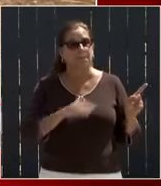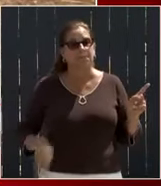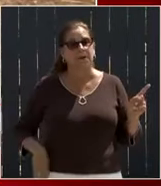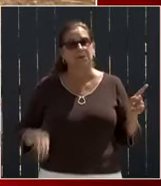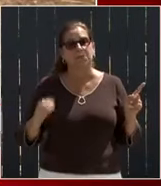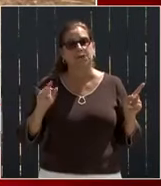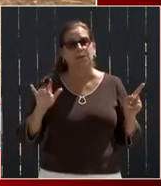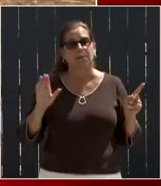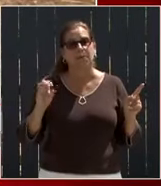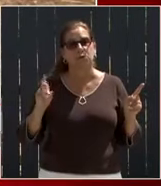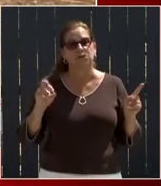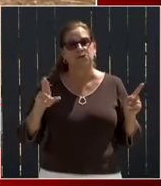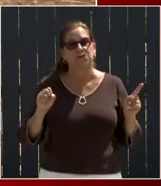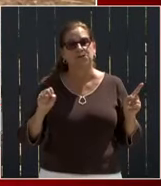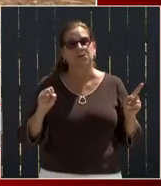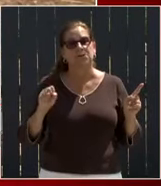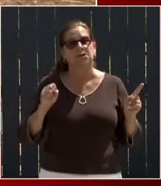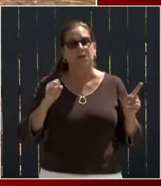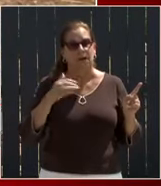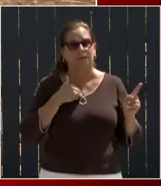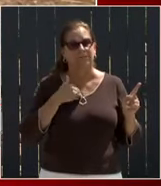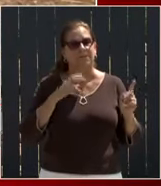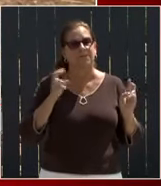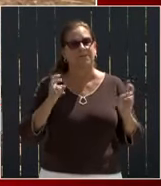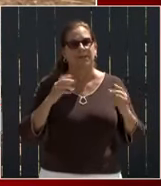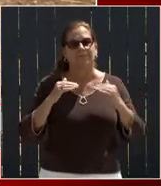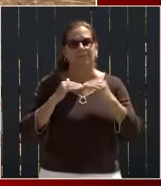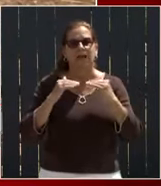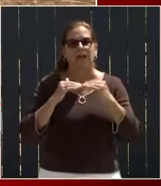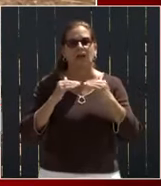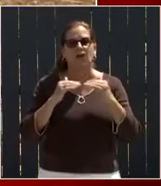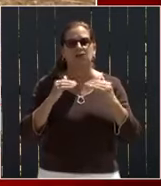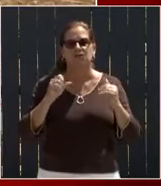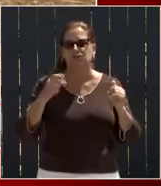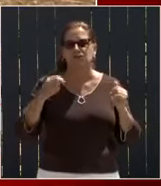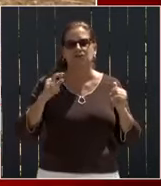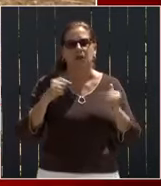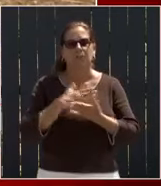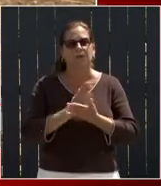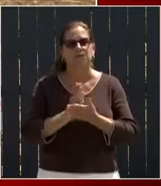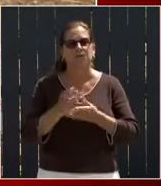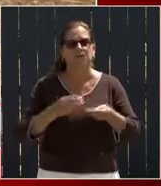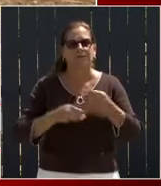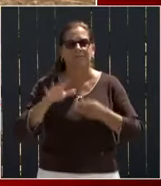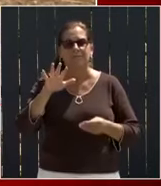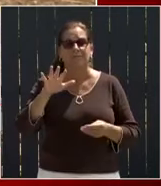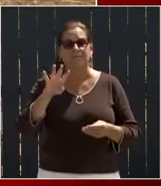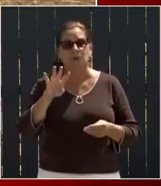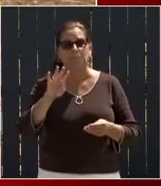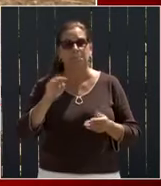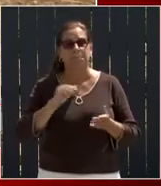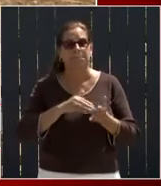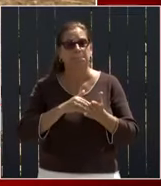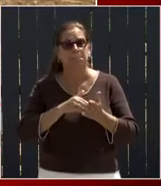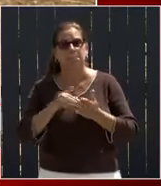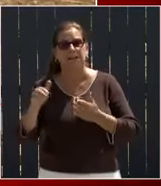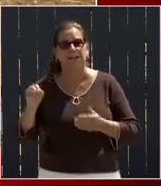million food access fund. What that will do is bring more food options to Wards 7 and